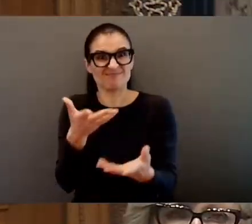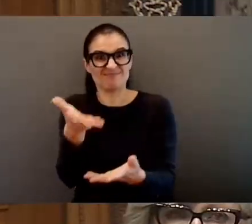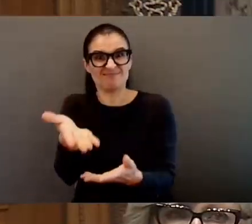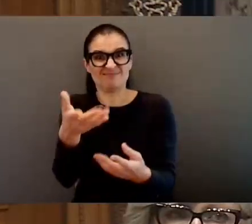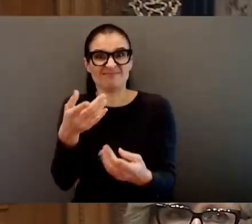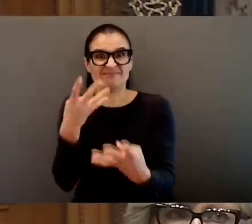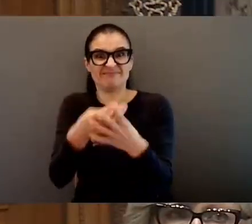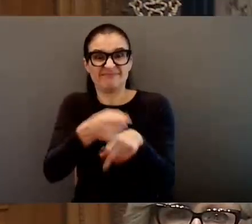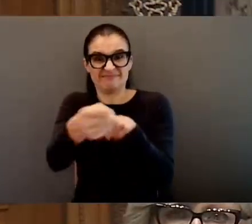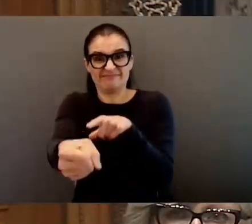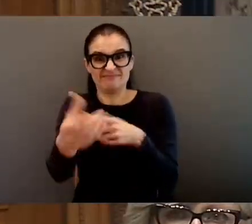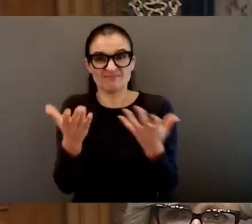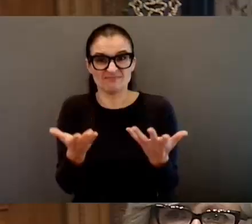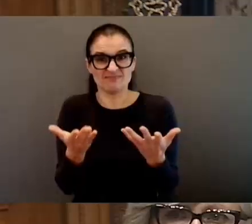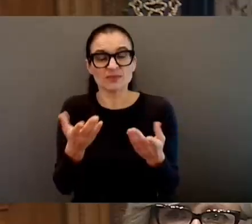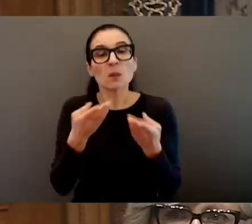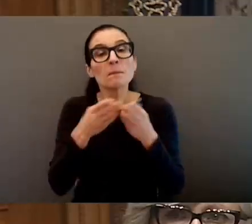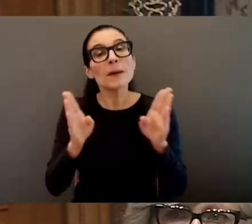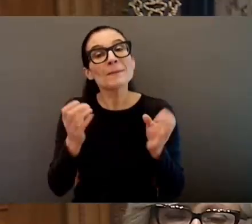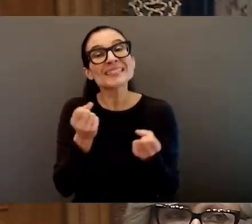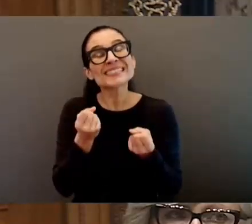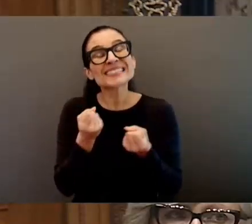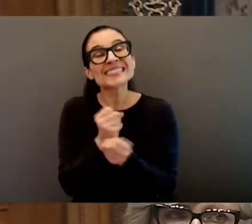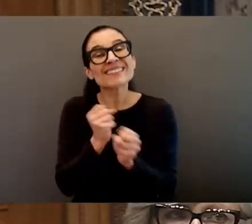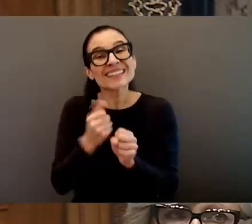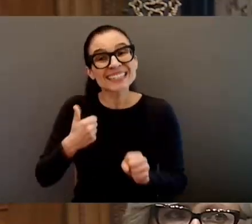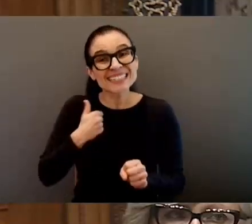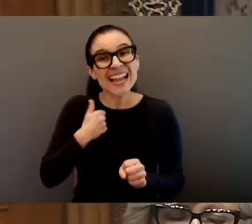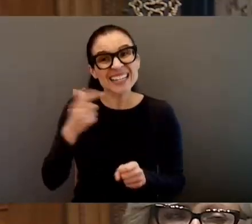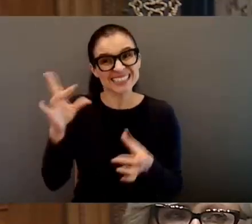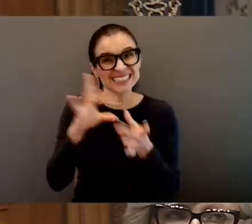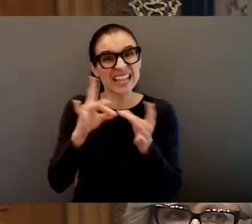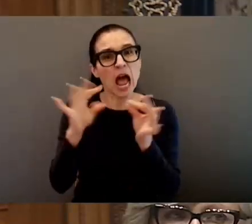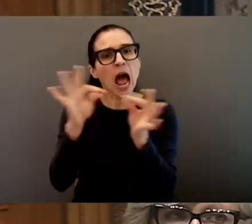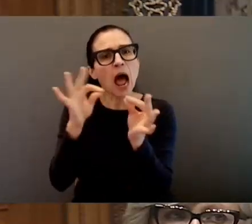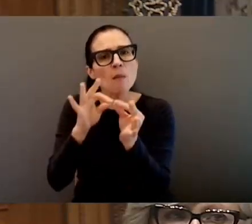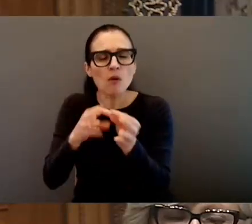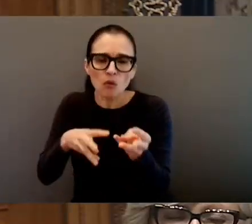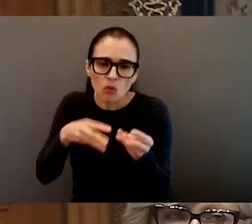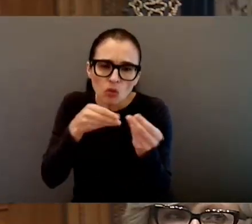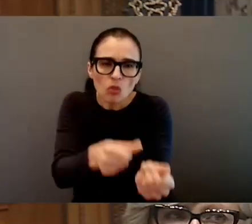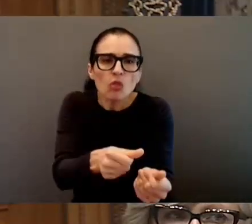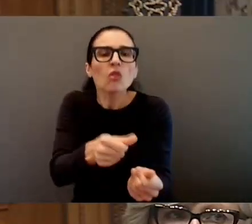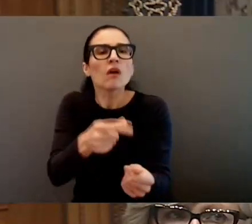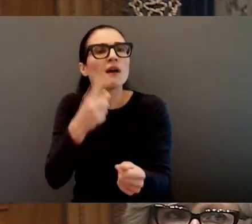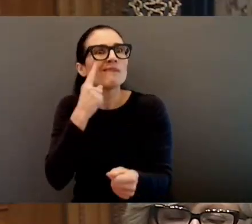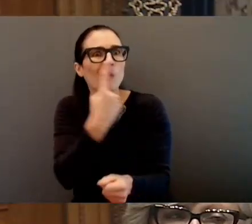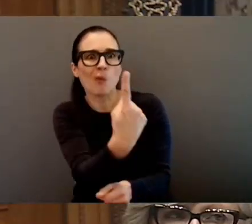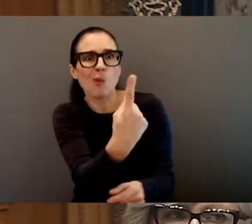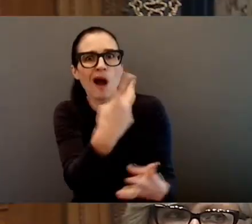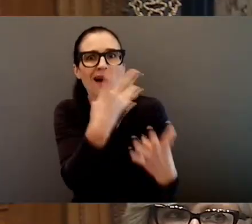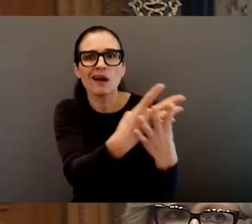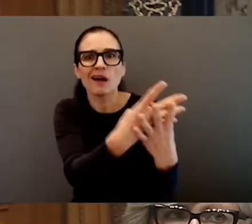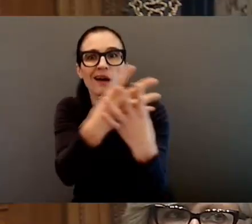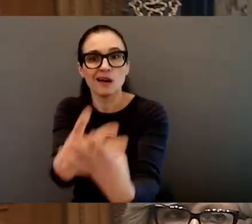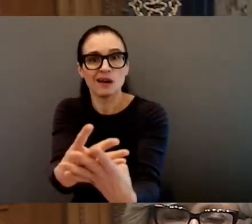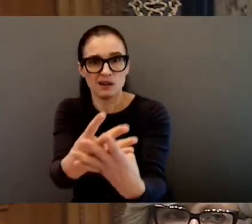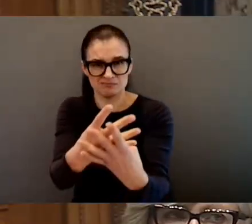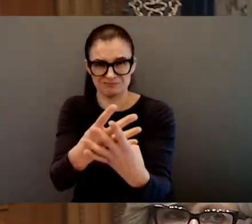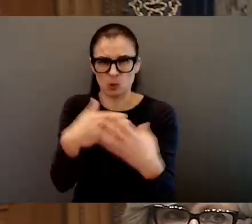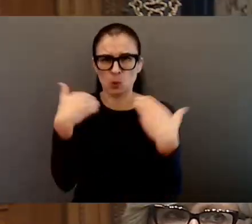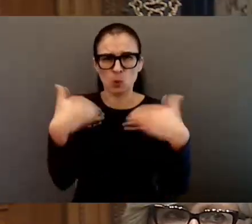$250,000 per year to incarcerate an Indigenous woman and almost $150,000 to incarcerate an Indigenous